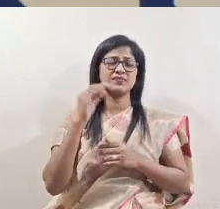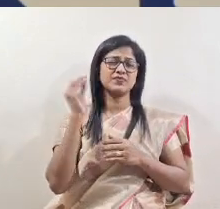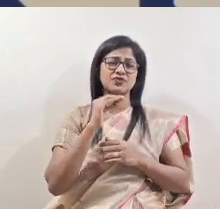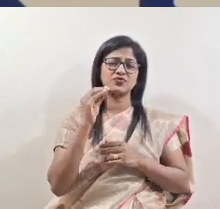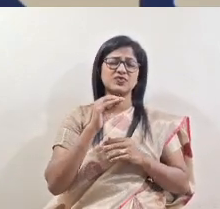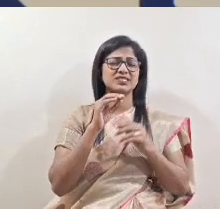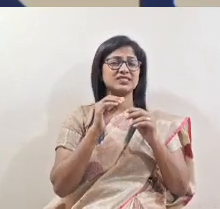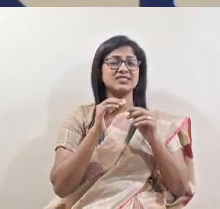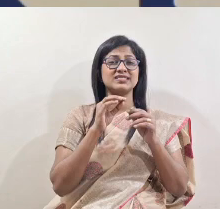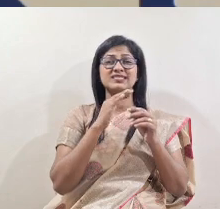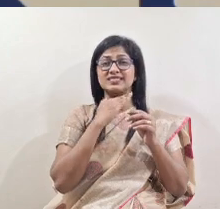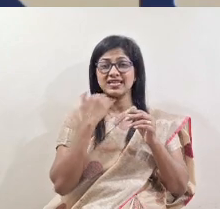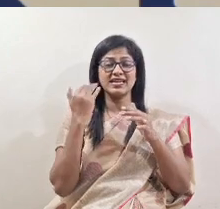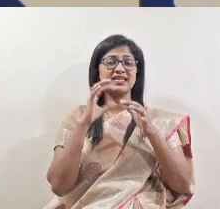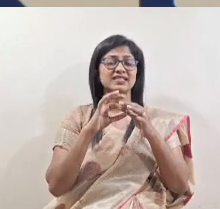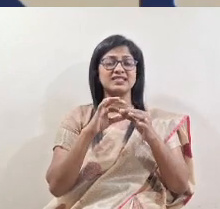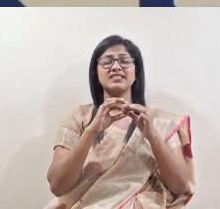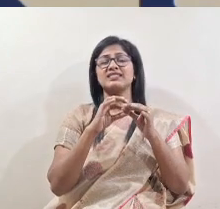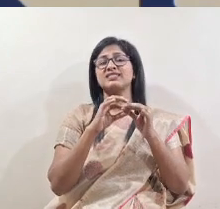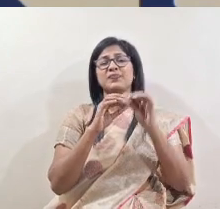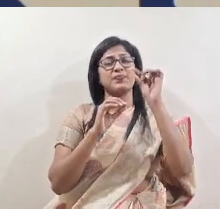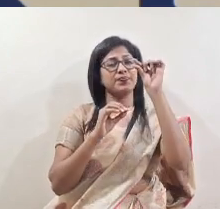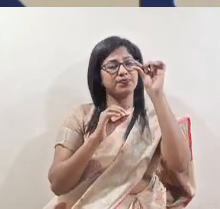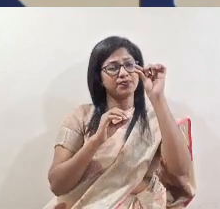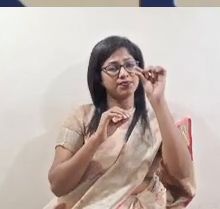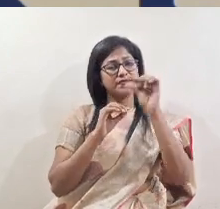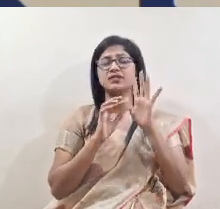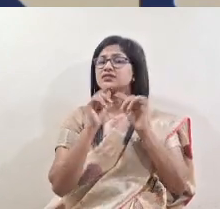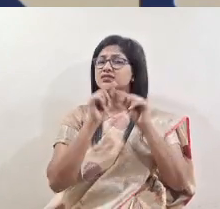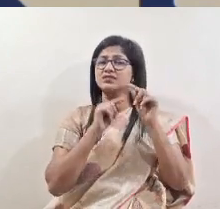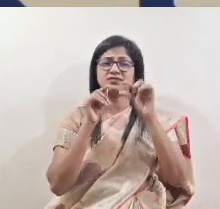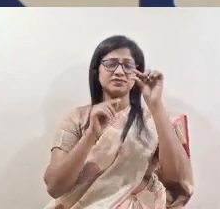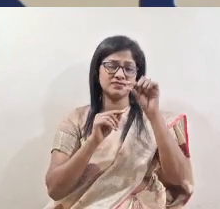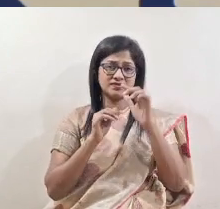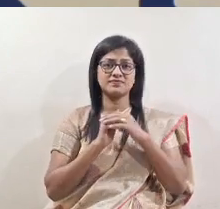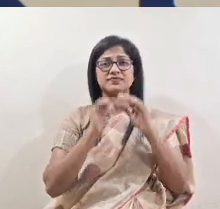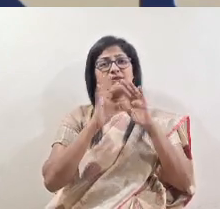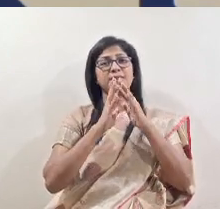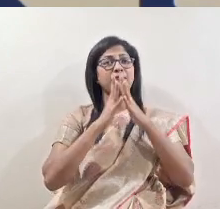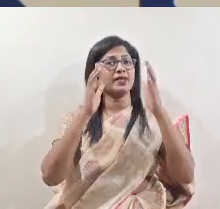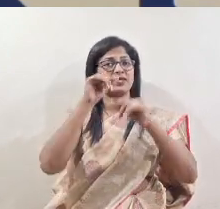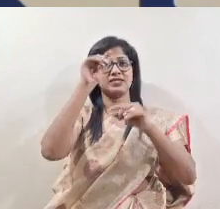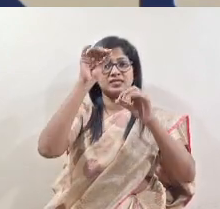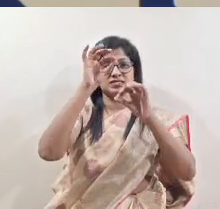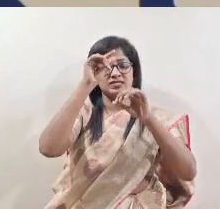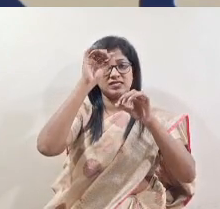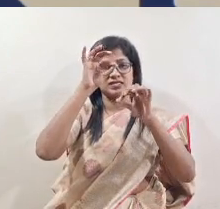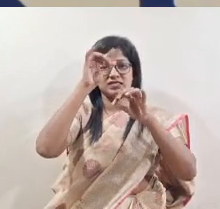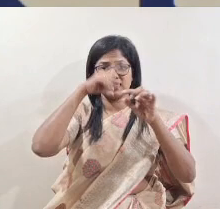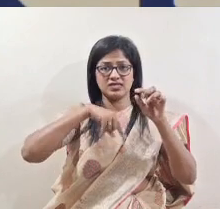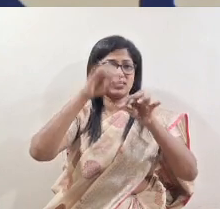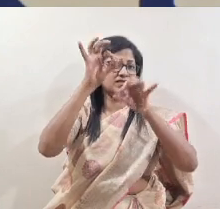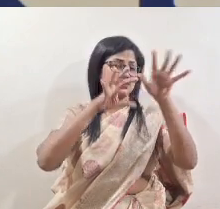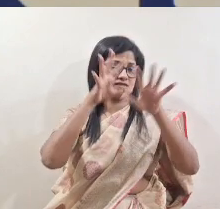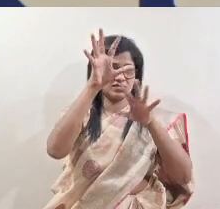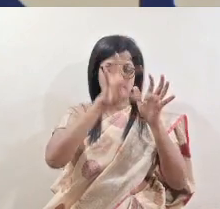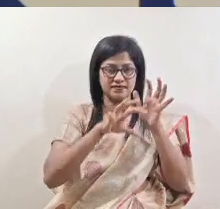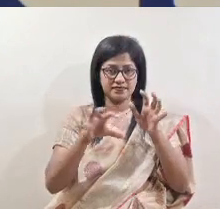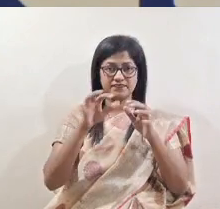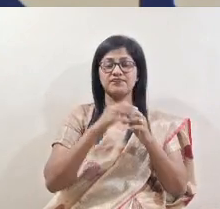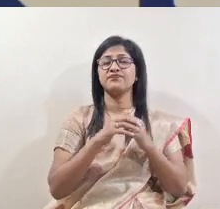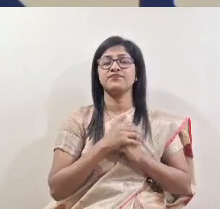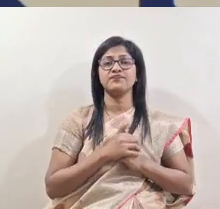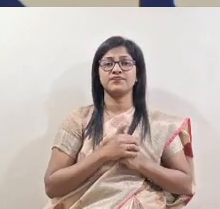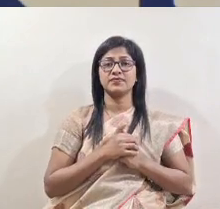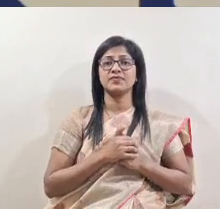the proportion of bicyclists are very less in most of the cities, and the reasons are